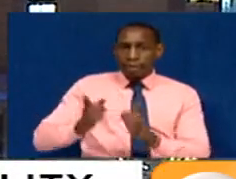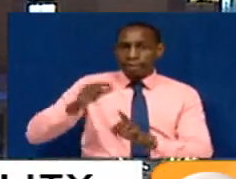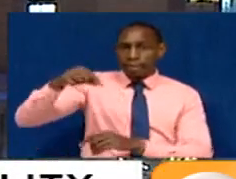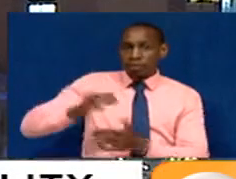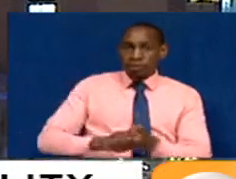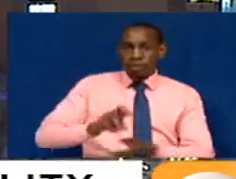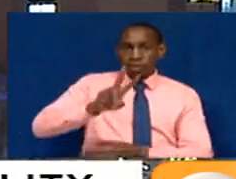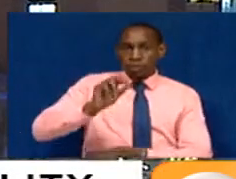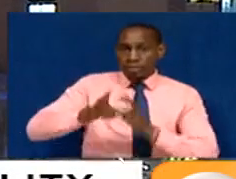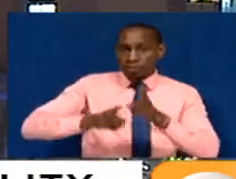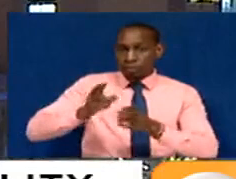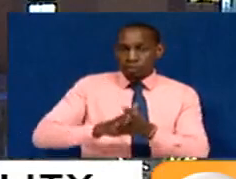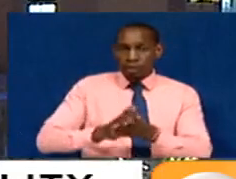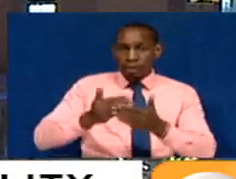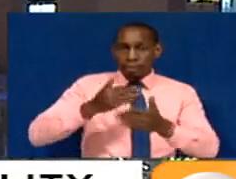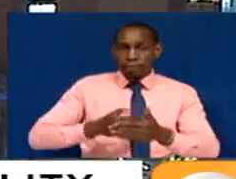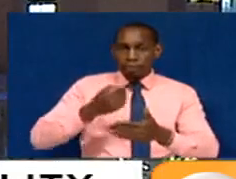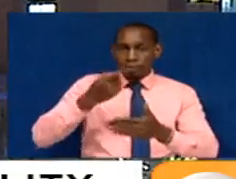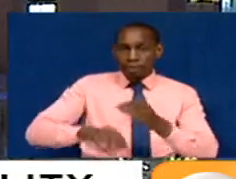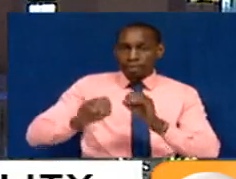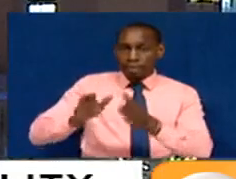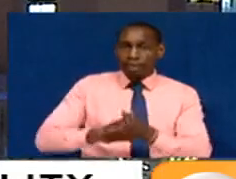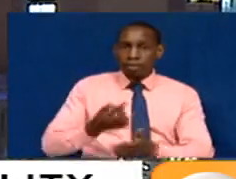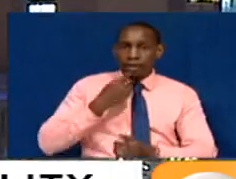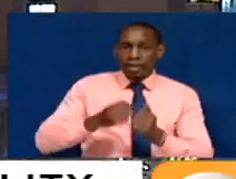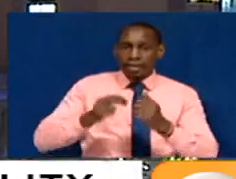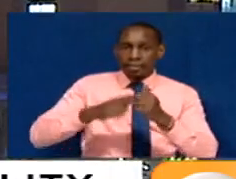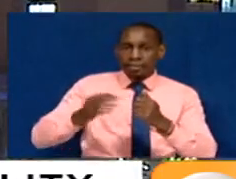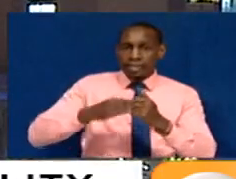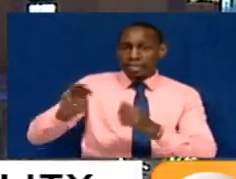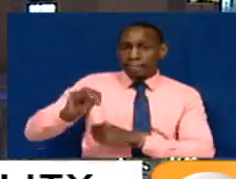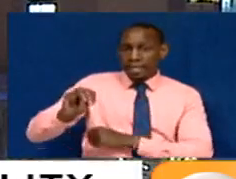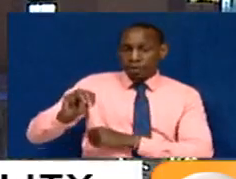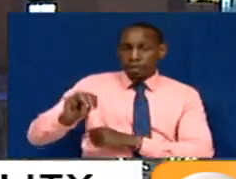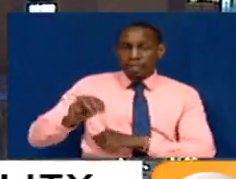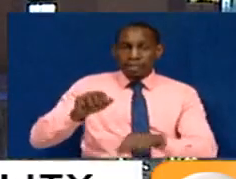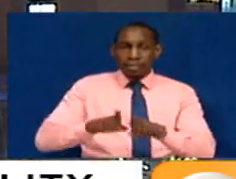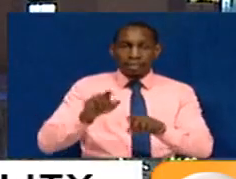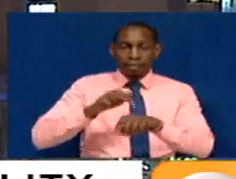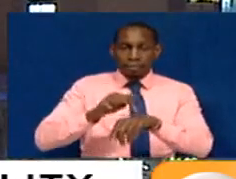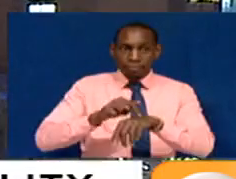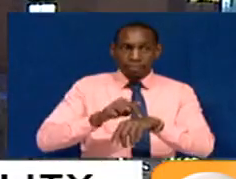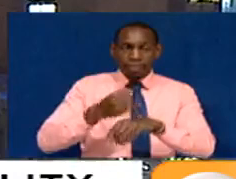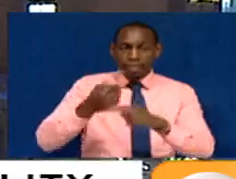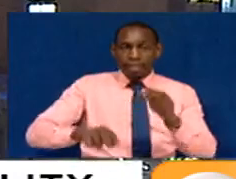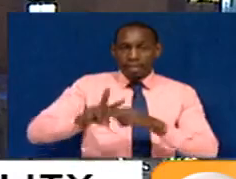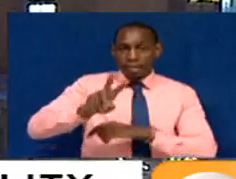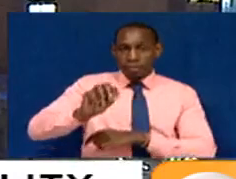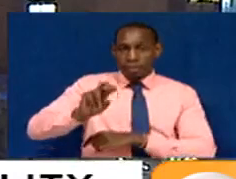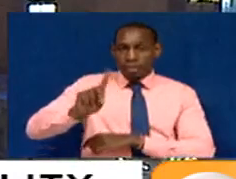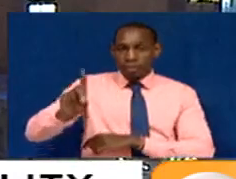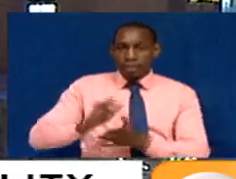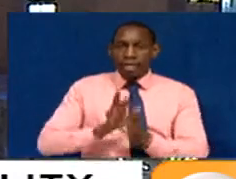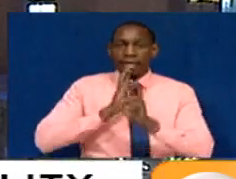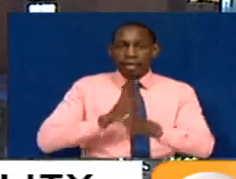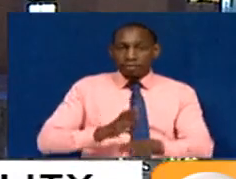one, 2022, against a pre-tax loss of 178 million Kenya shillings during a similar period in 2021.